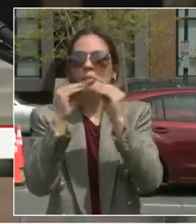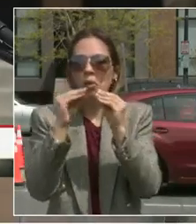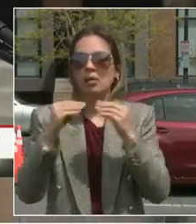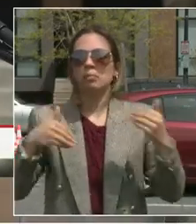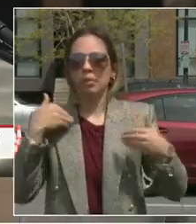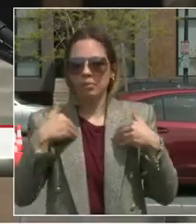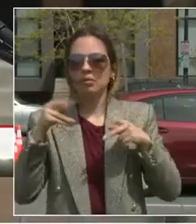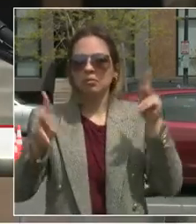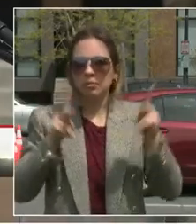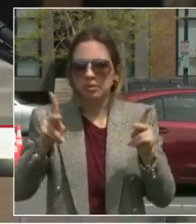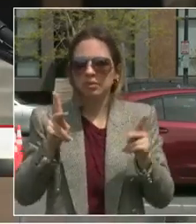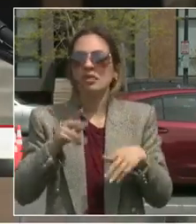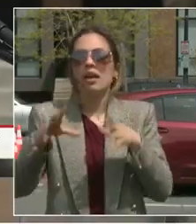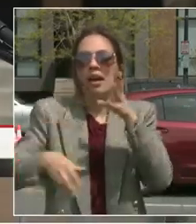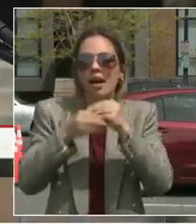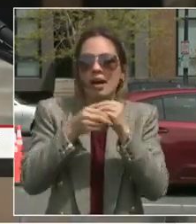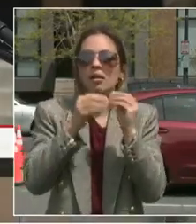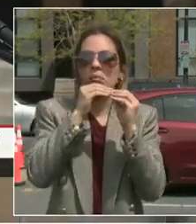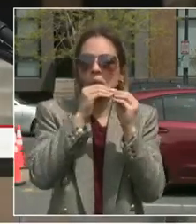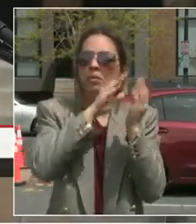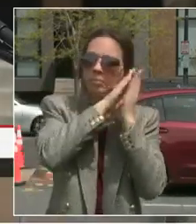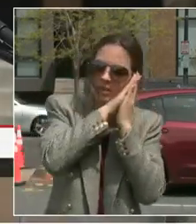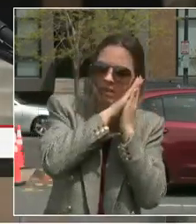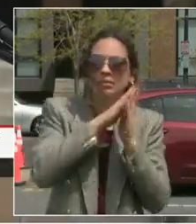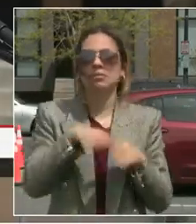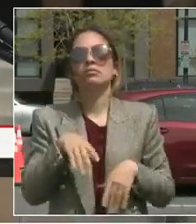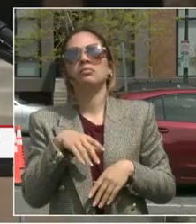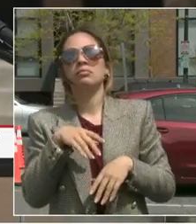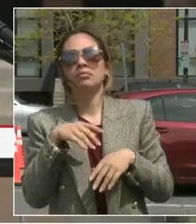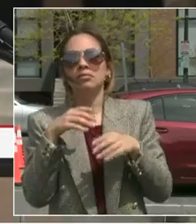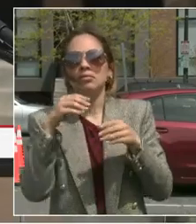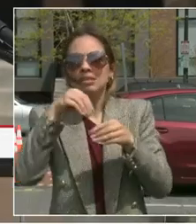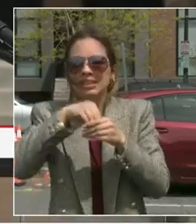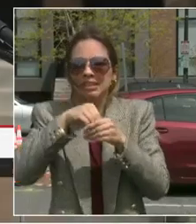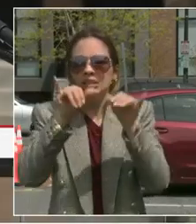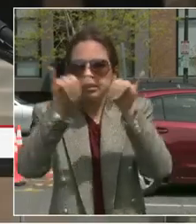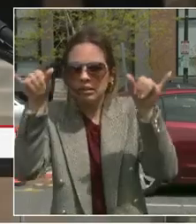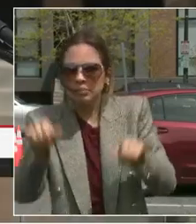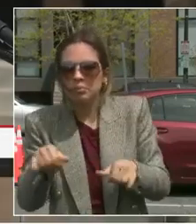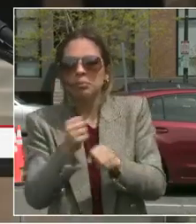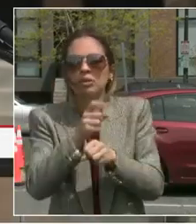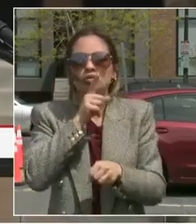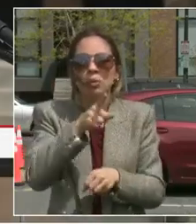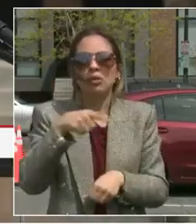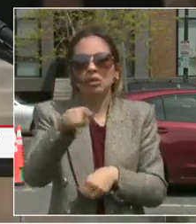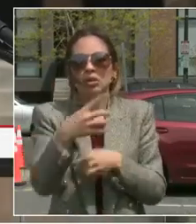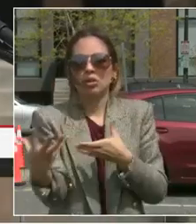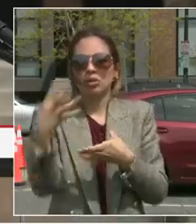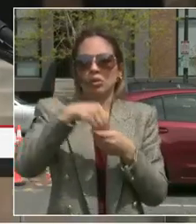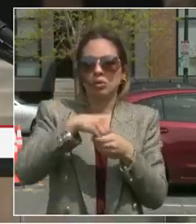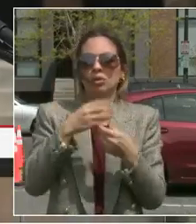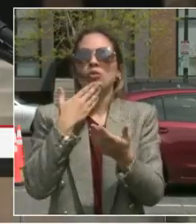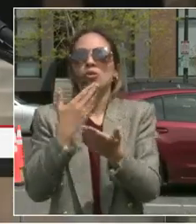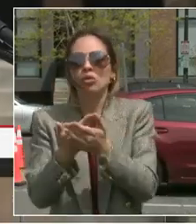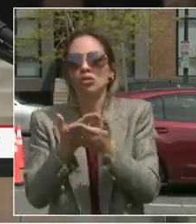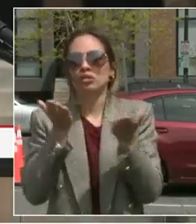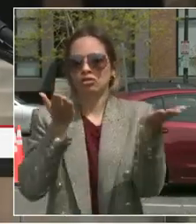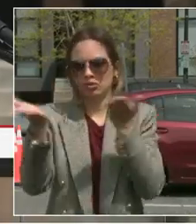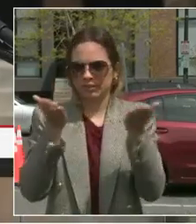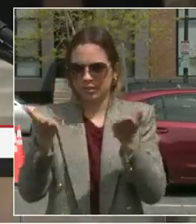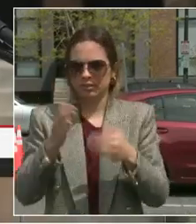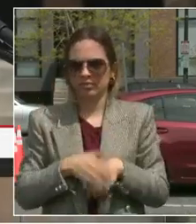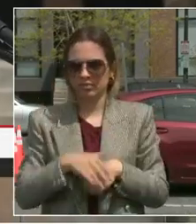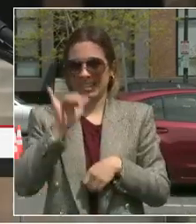we have added beds within our system so that we've got people in good services. So while that number